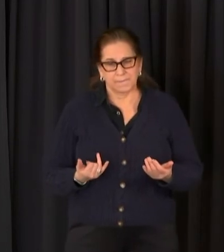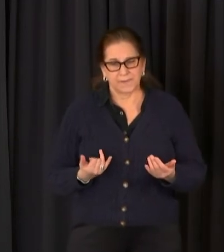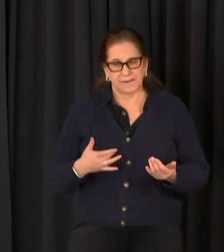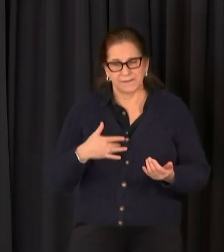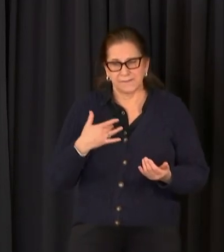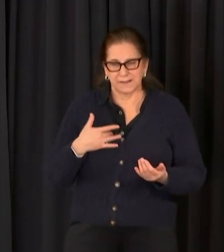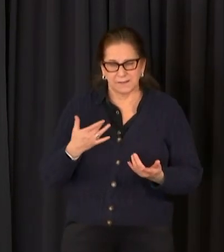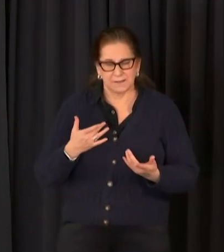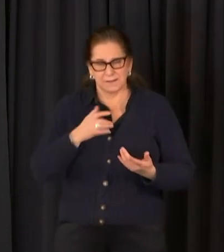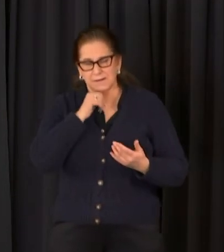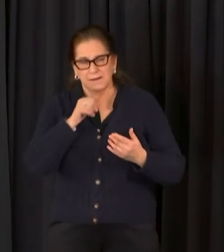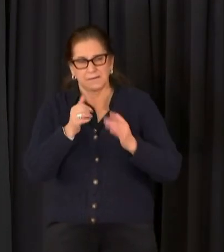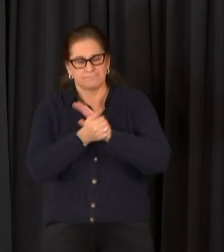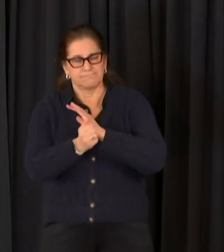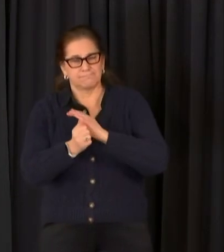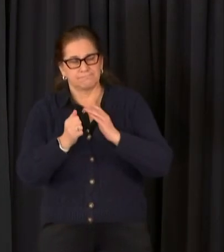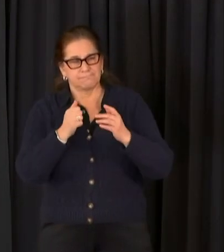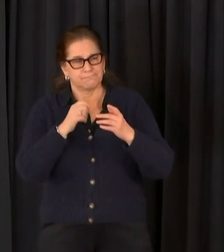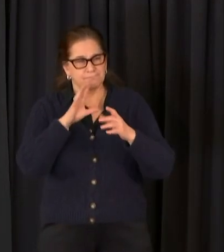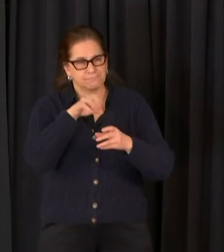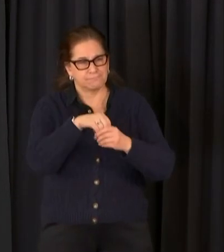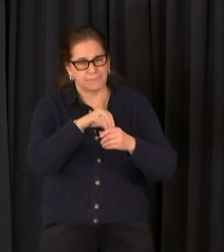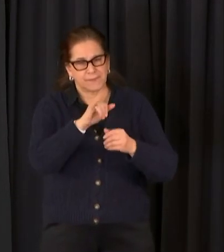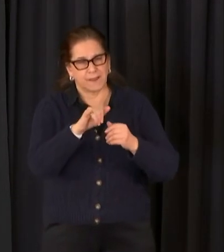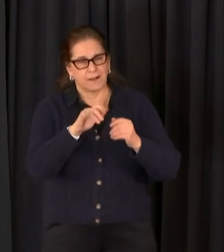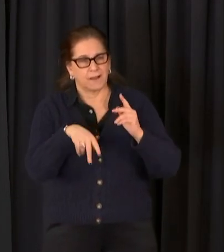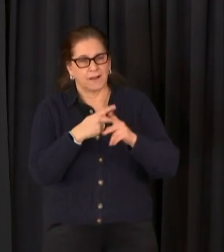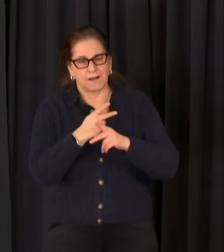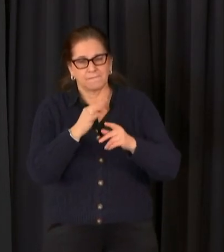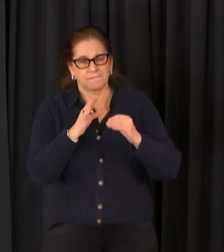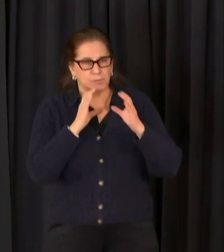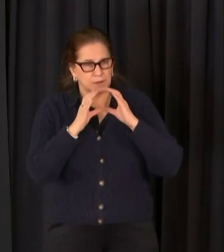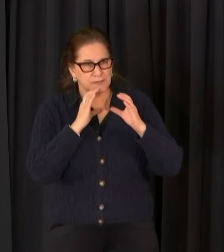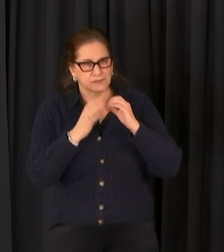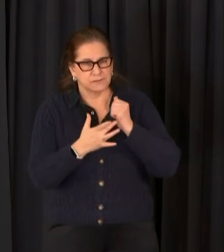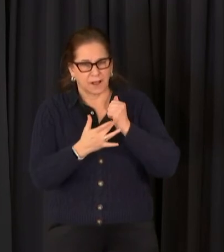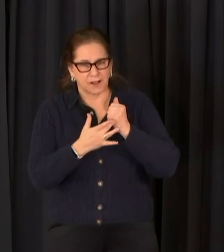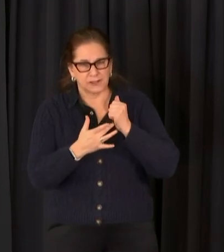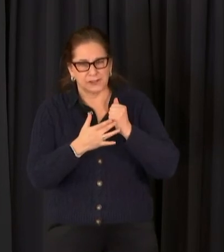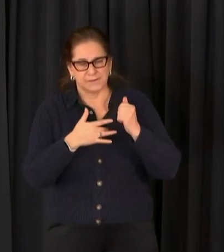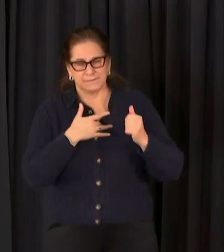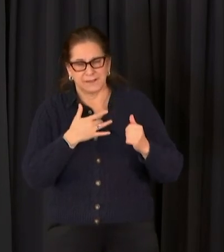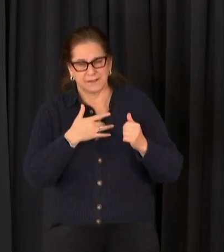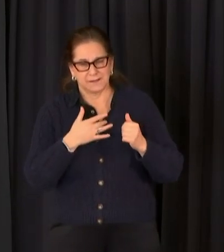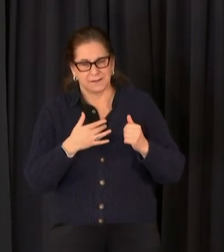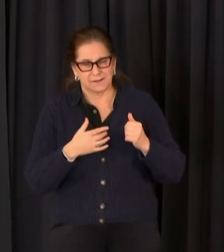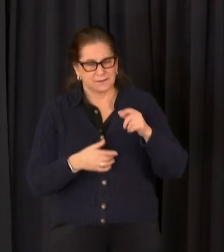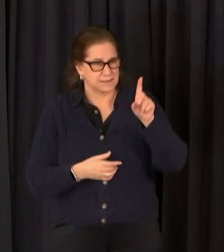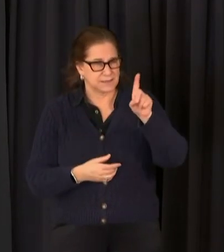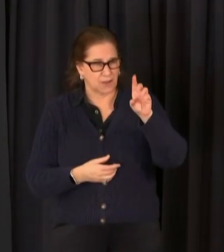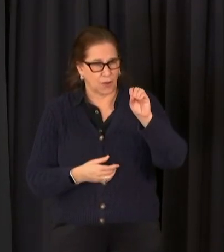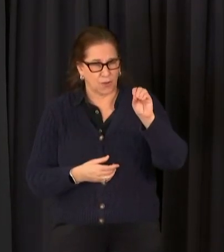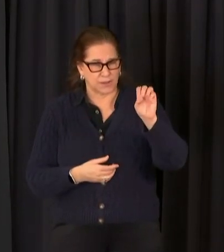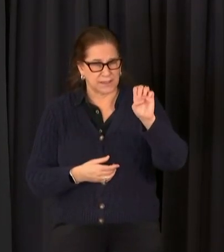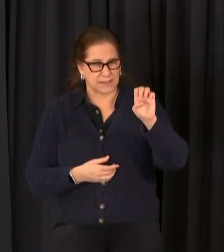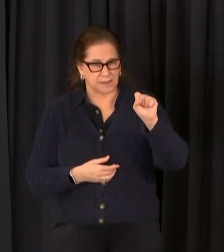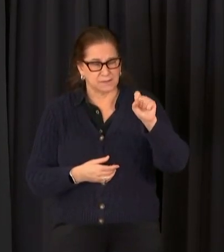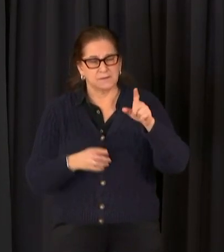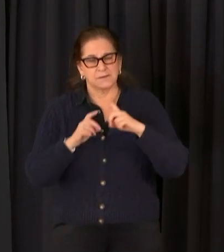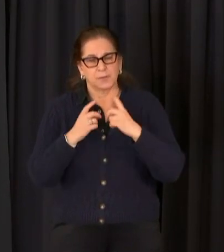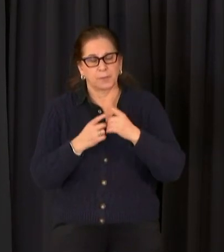of technology. What would you suggest that they do in order to get in touch with DOES, because they're making phone calls through